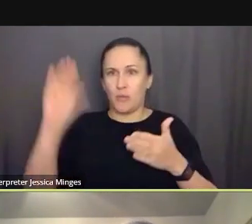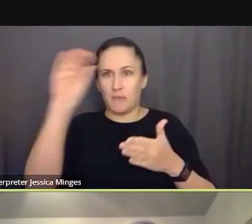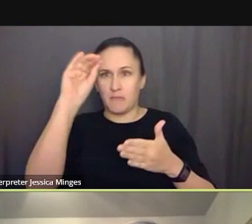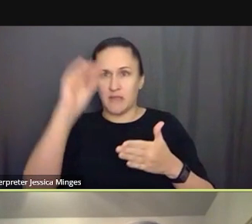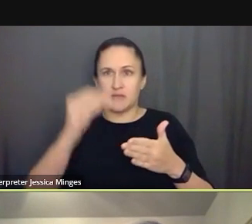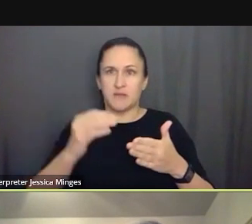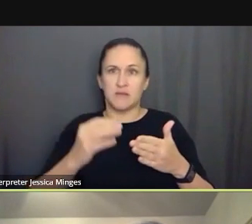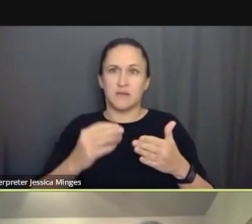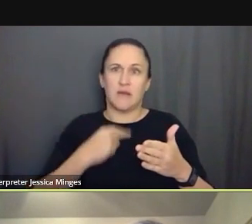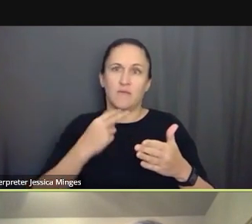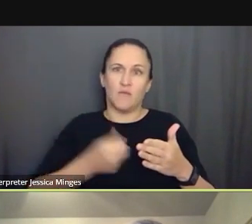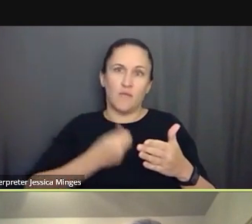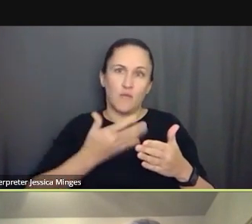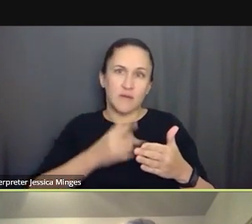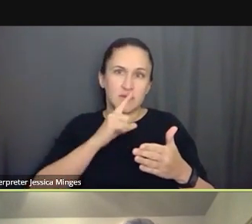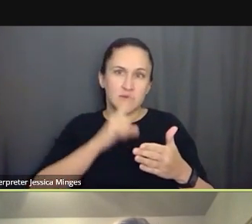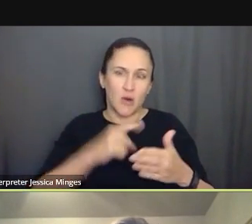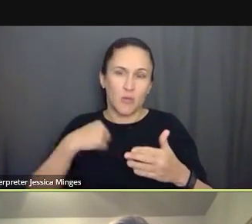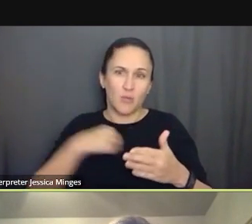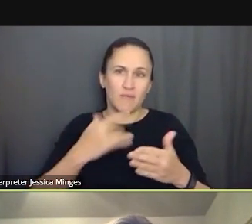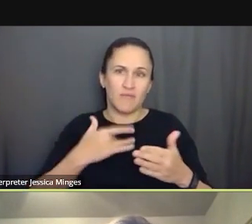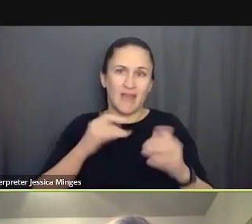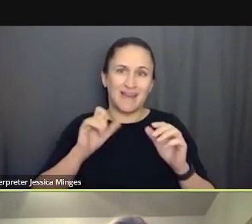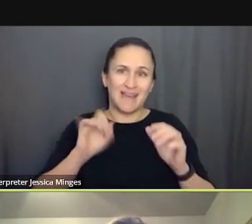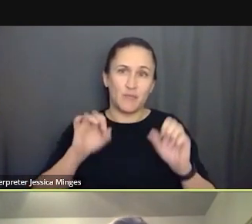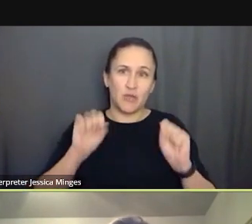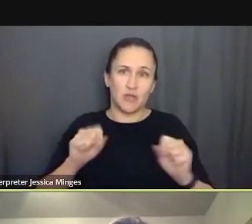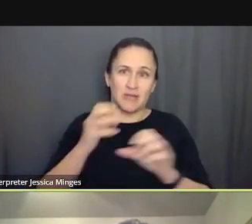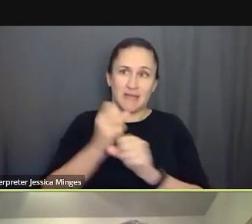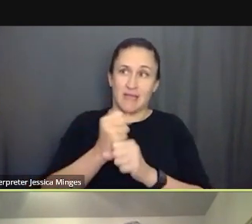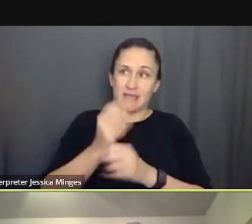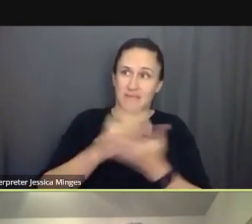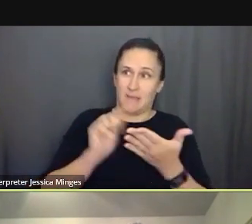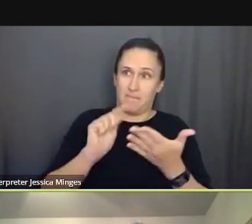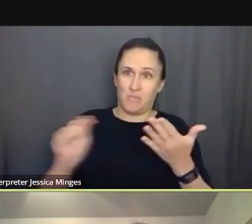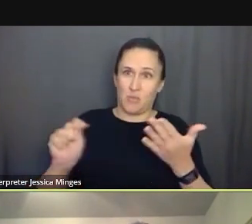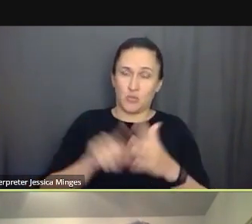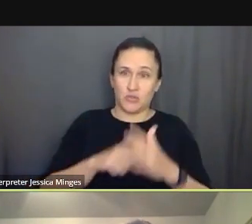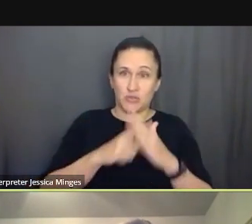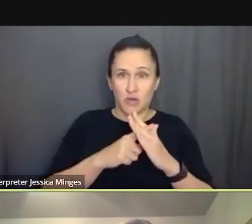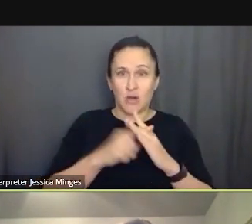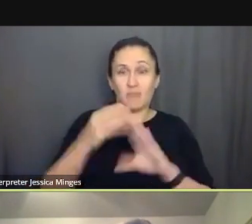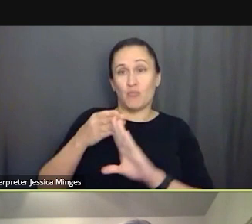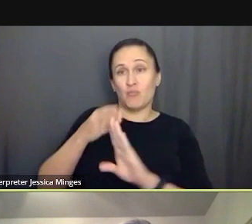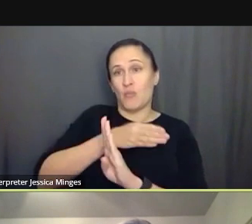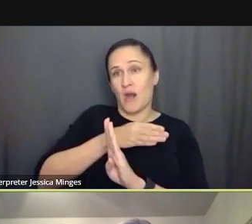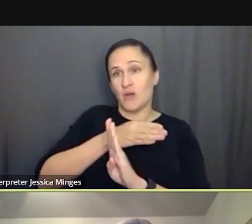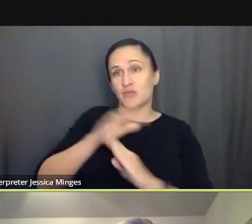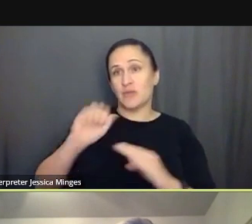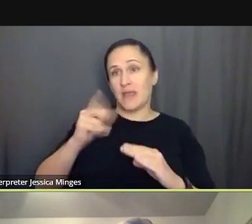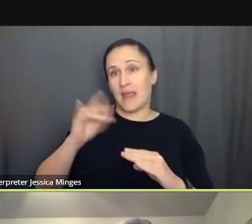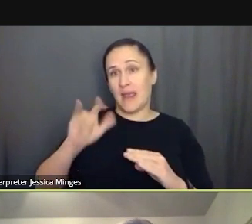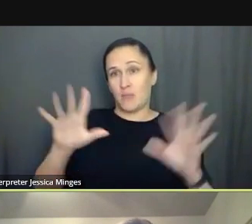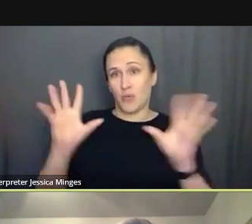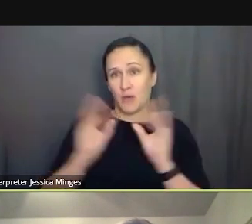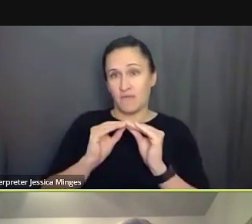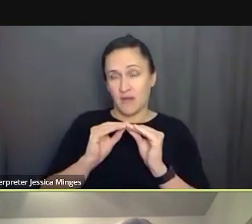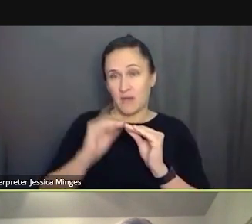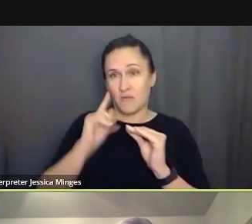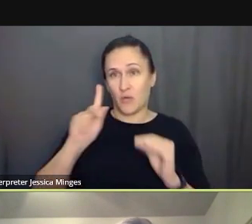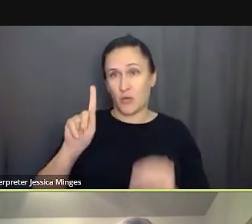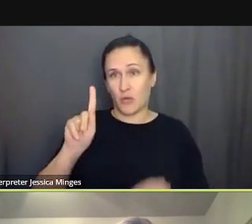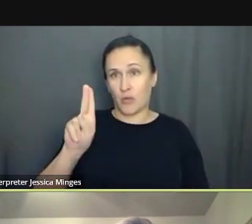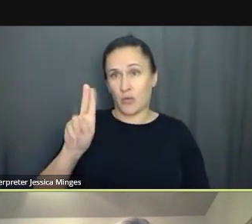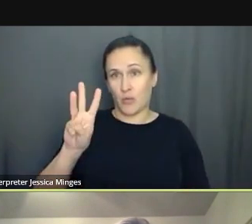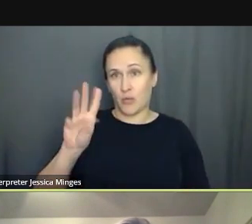we felt like if we could get some of those started, even prior to the April convening of the Cool